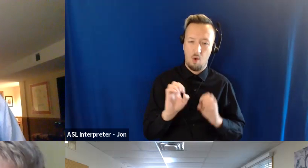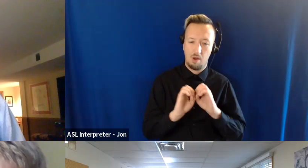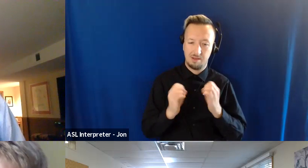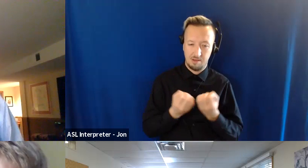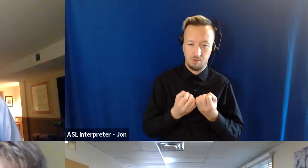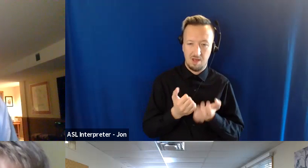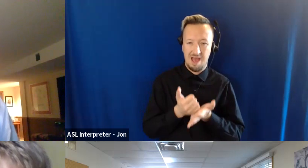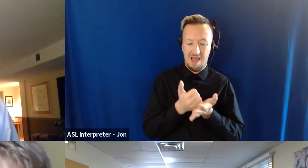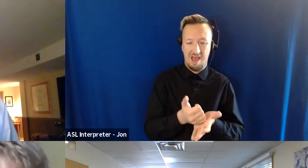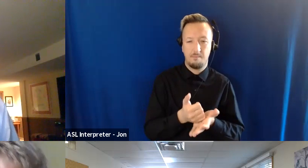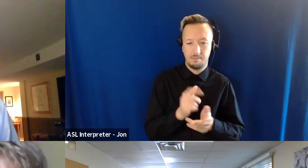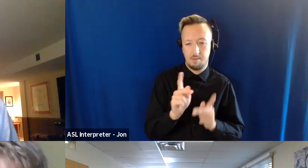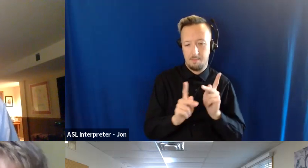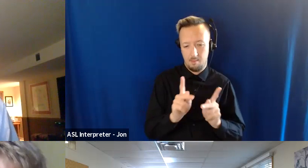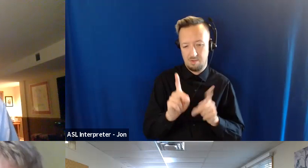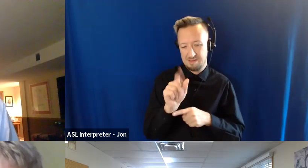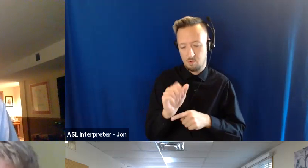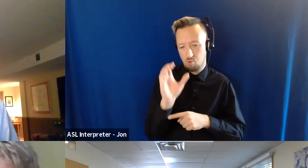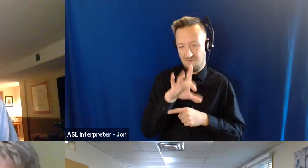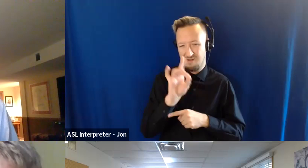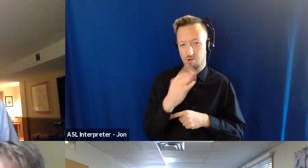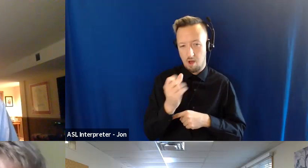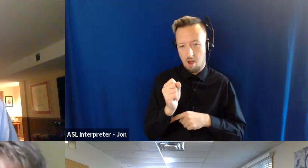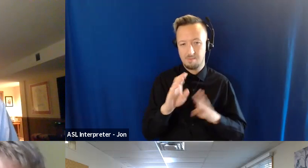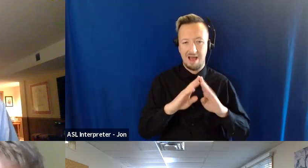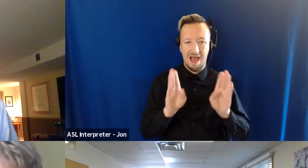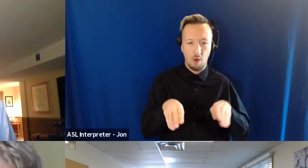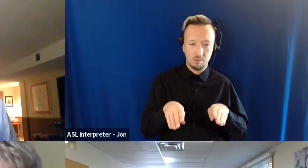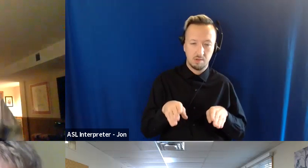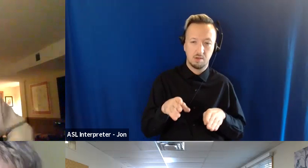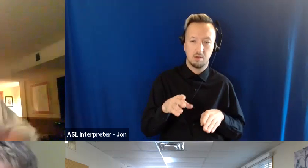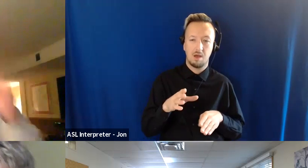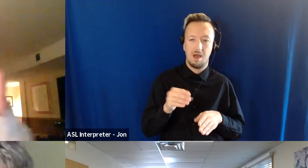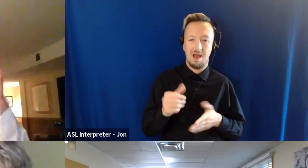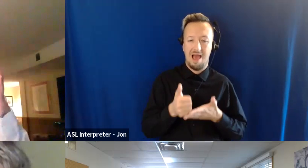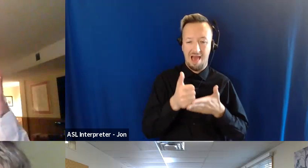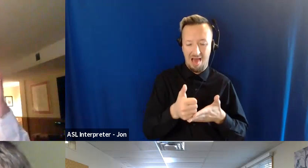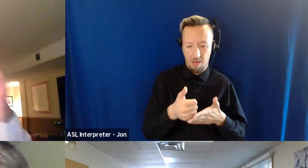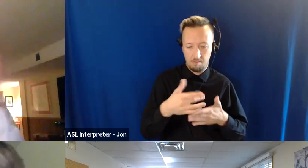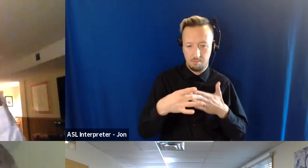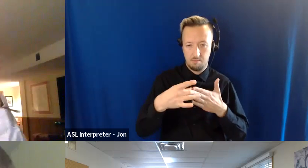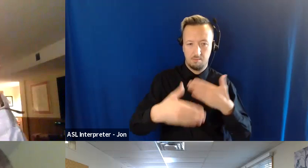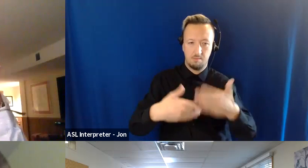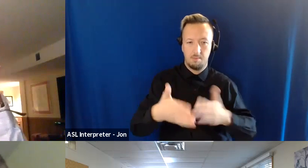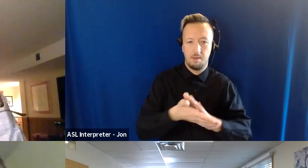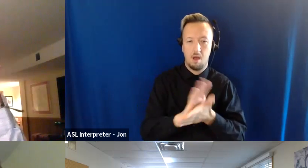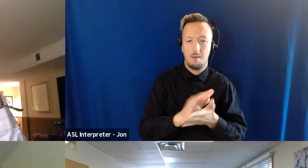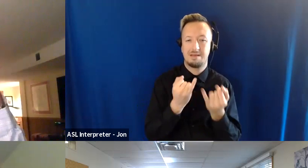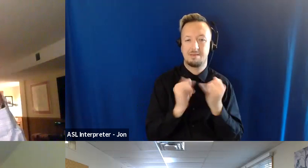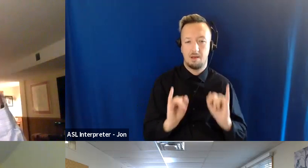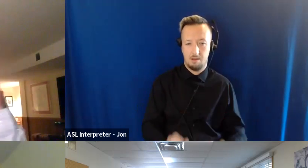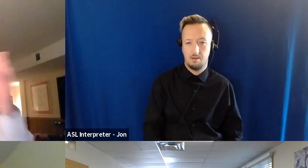people with disabilities find jobs and housing and helps them begin the steps towards being completely independent.